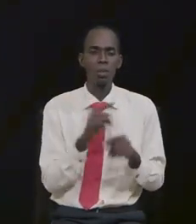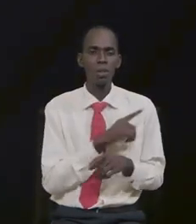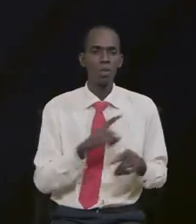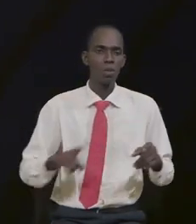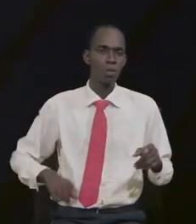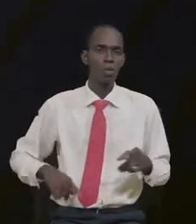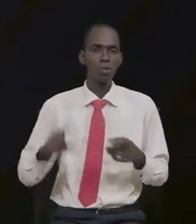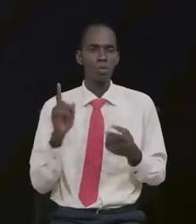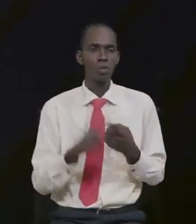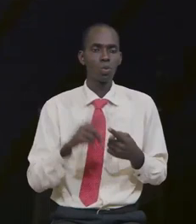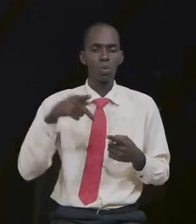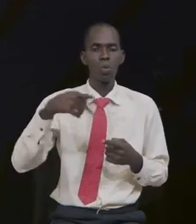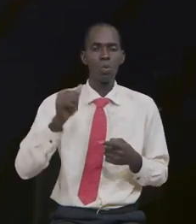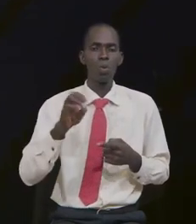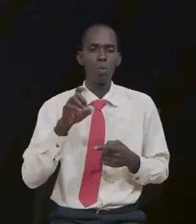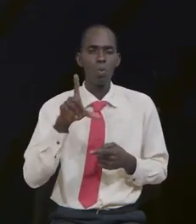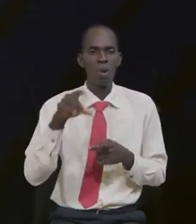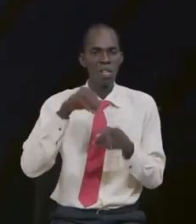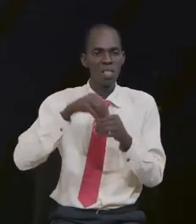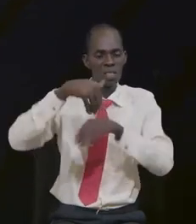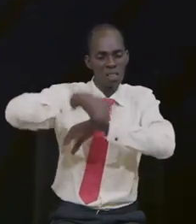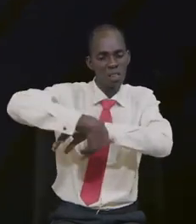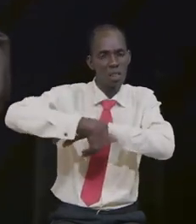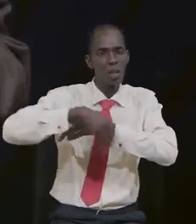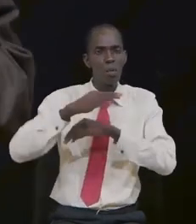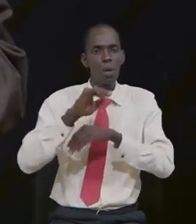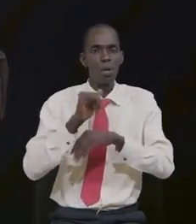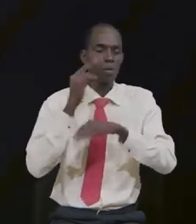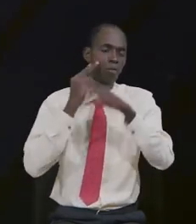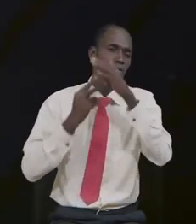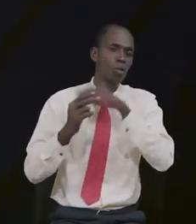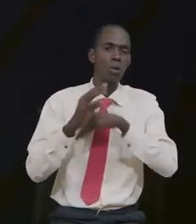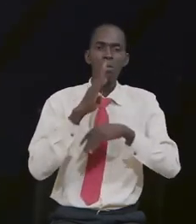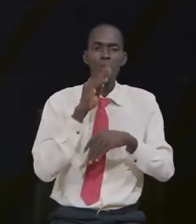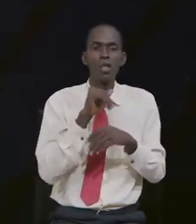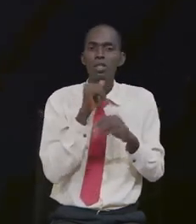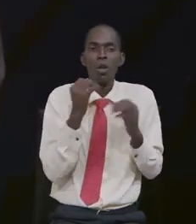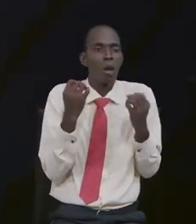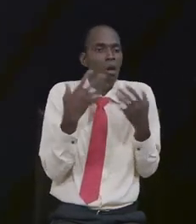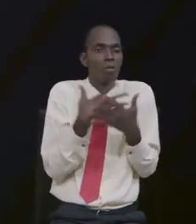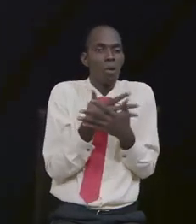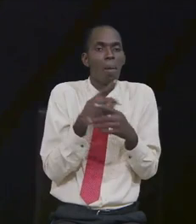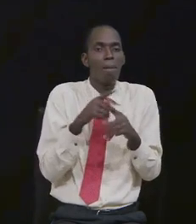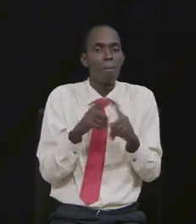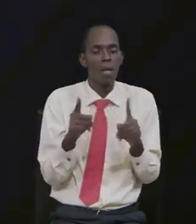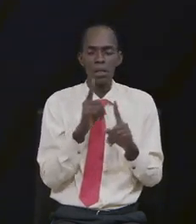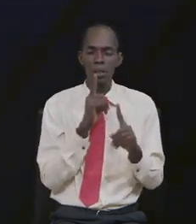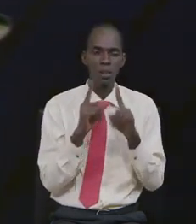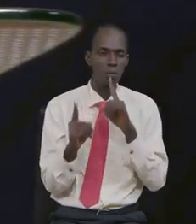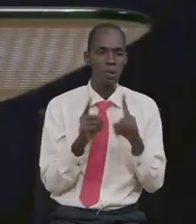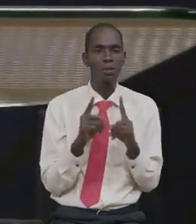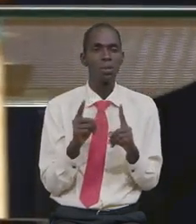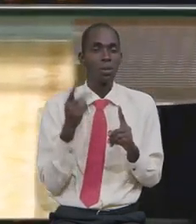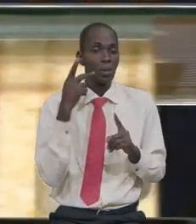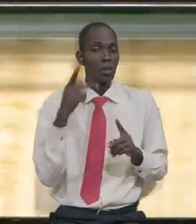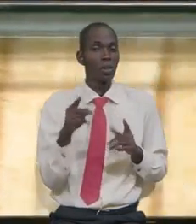by a vision. Be not afraid, but speak. Be not afraid, but speak. Persecution has